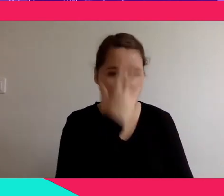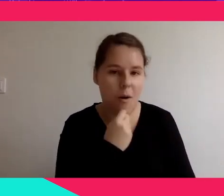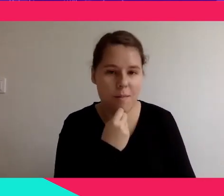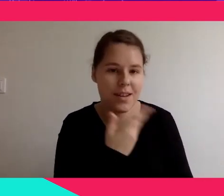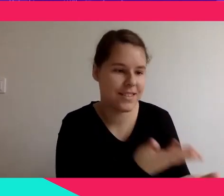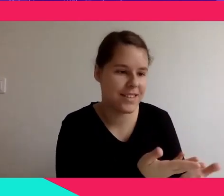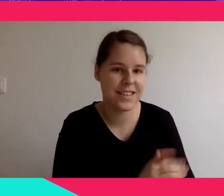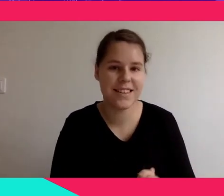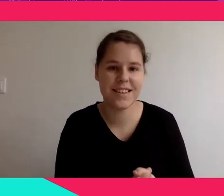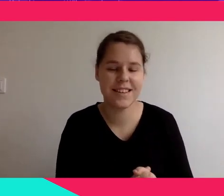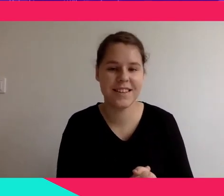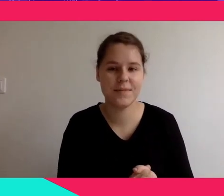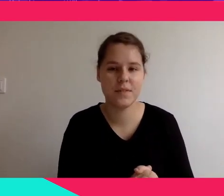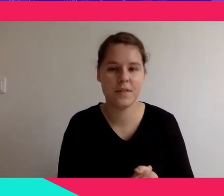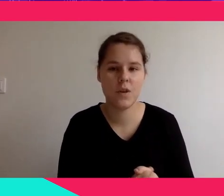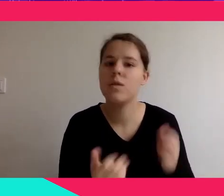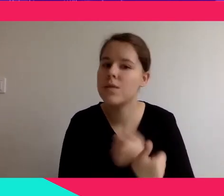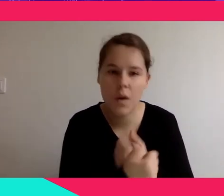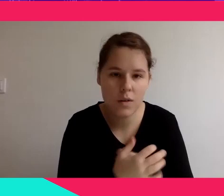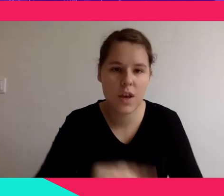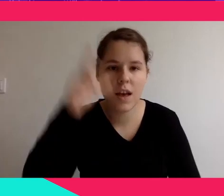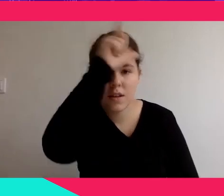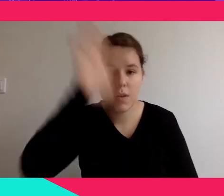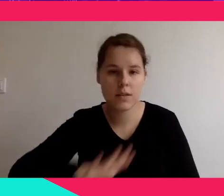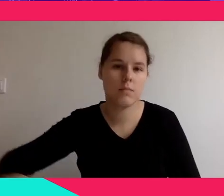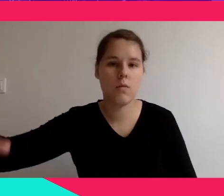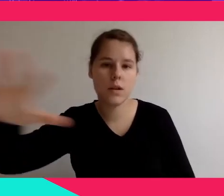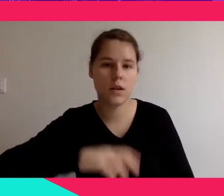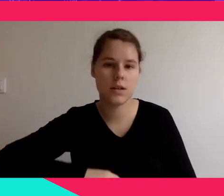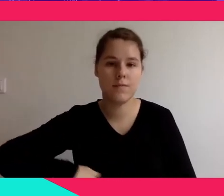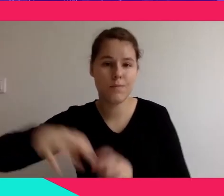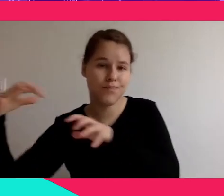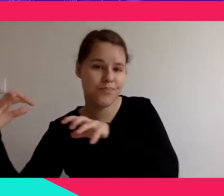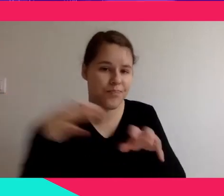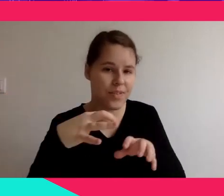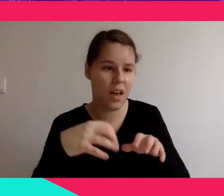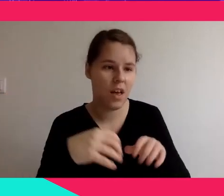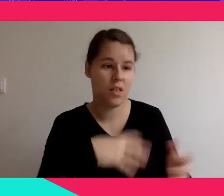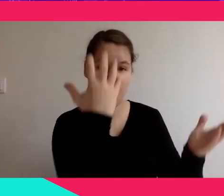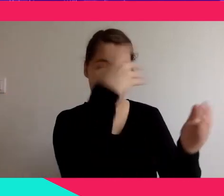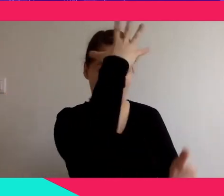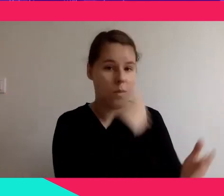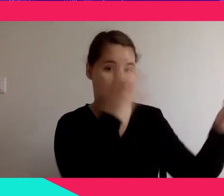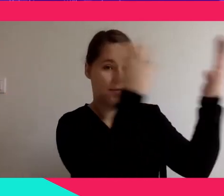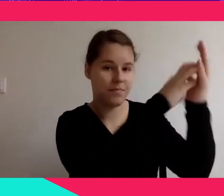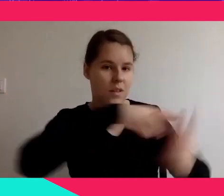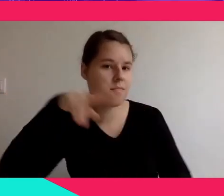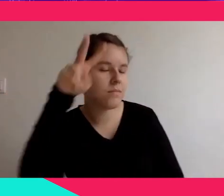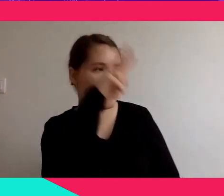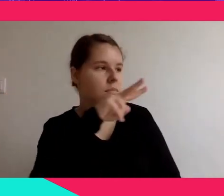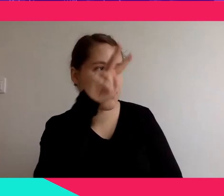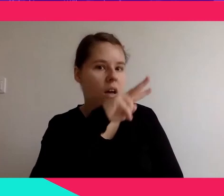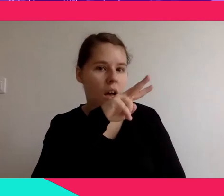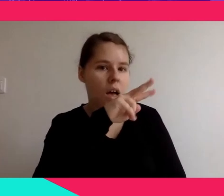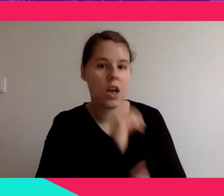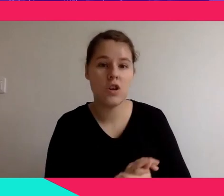discuss things that were the most important topics of their times. Sometimes they were hidden, sometimes they were